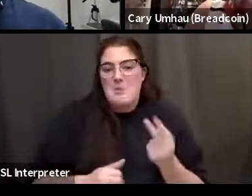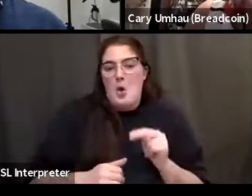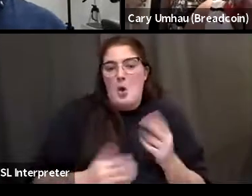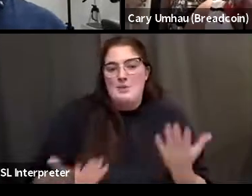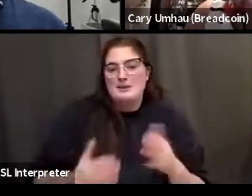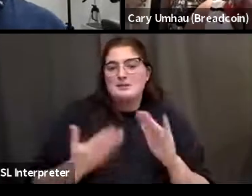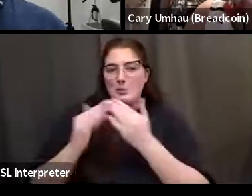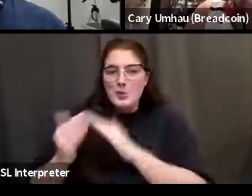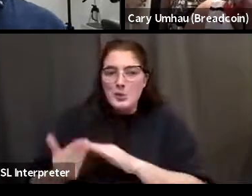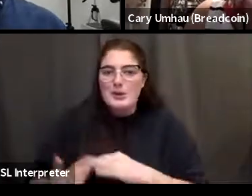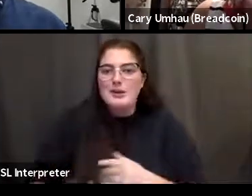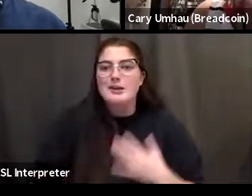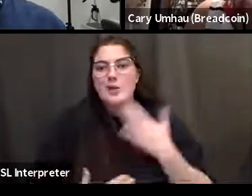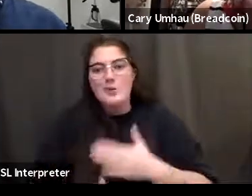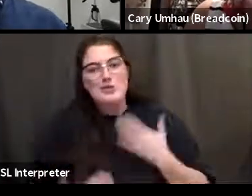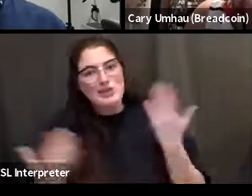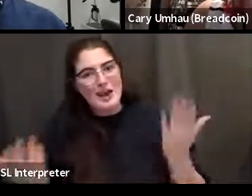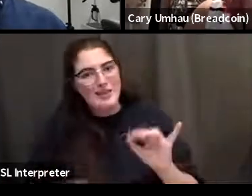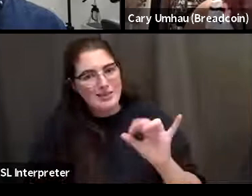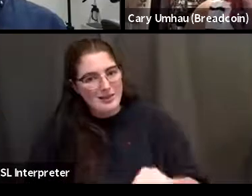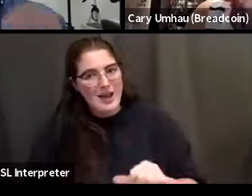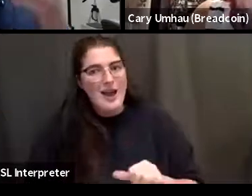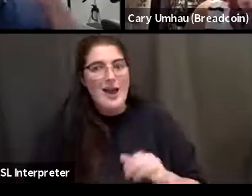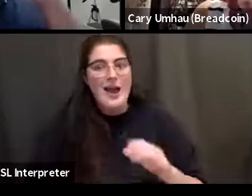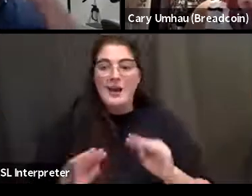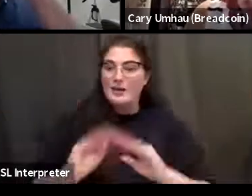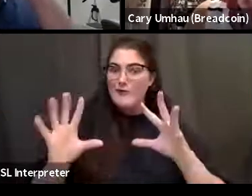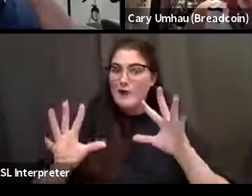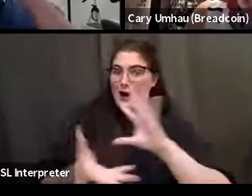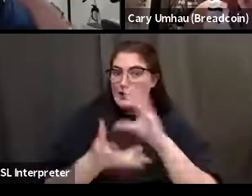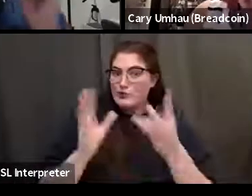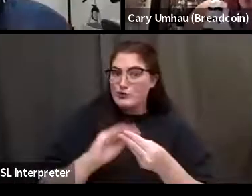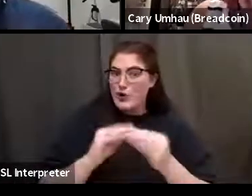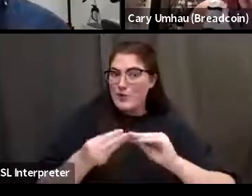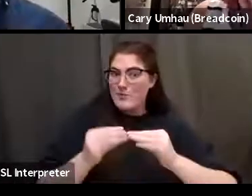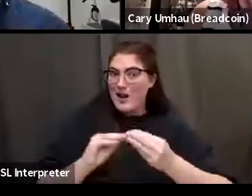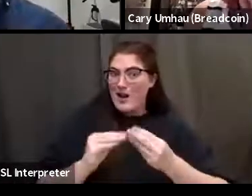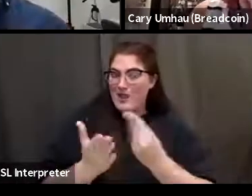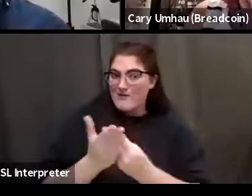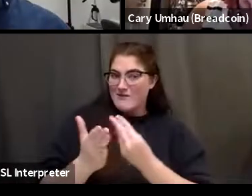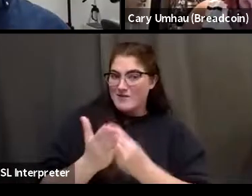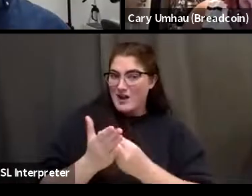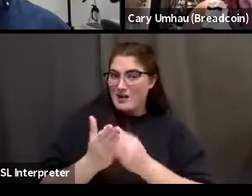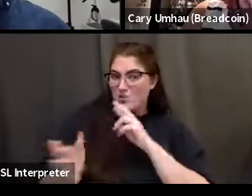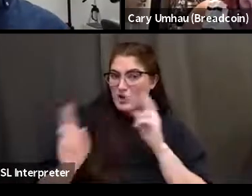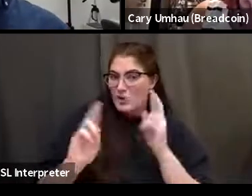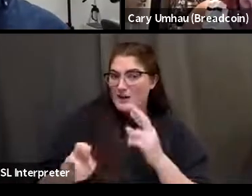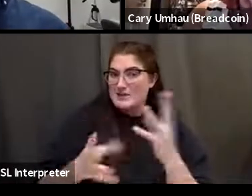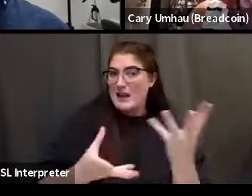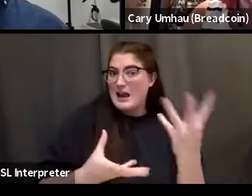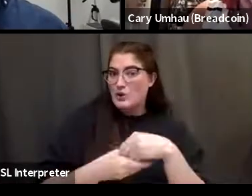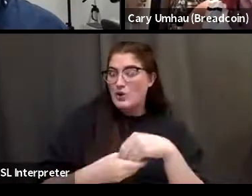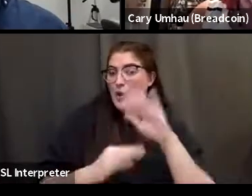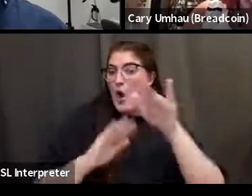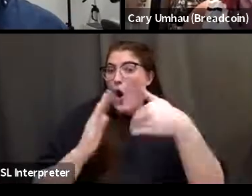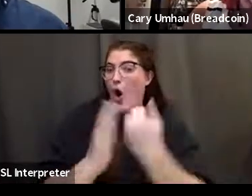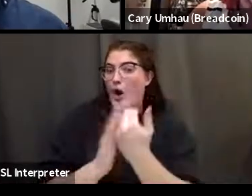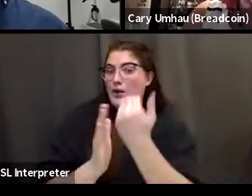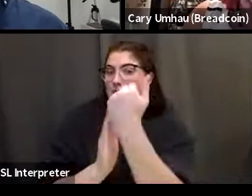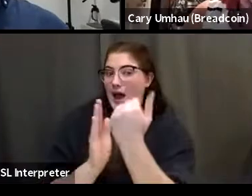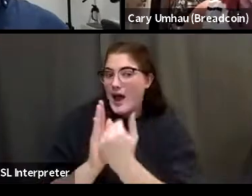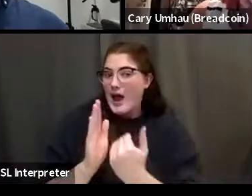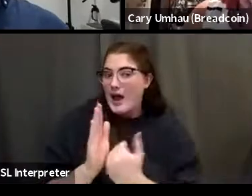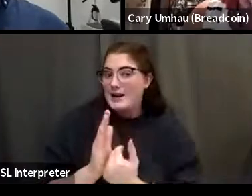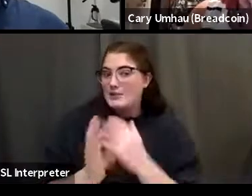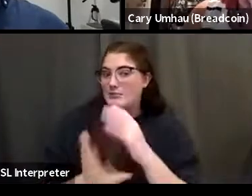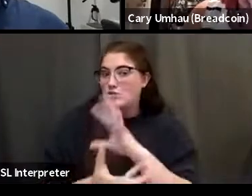that. And then just to clarify, the total amount of funding being requested, including all of the items, is